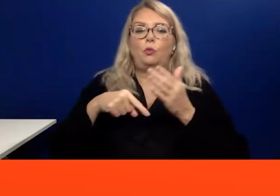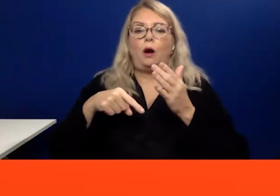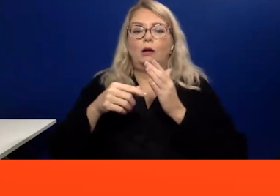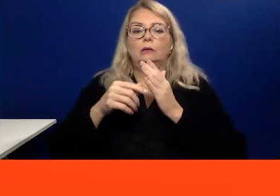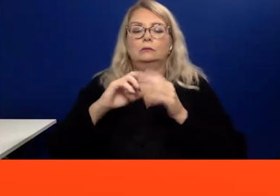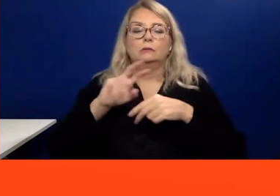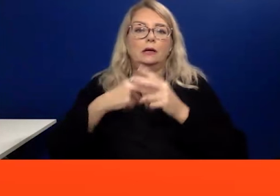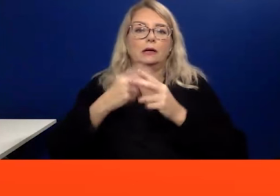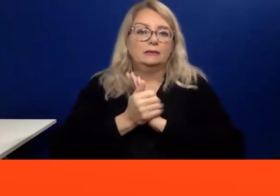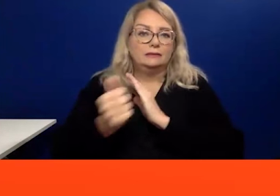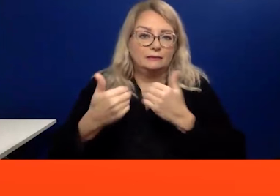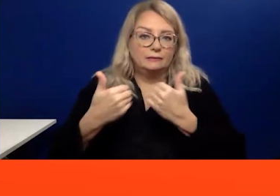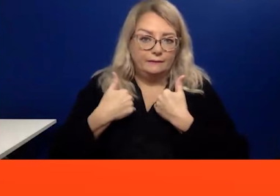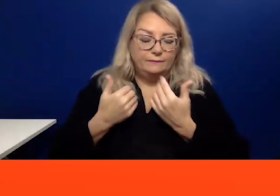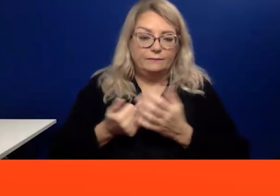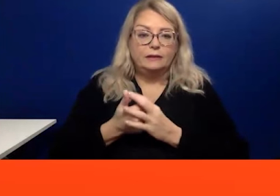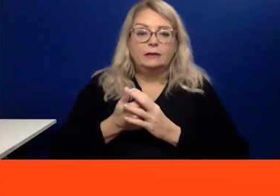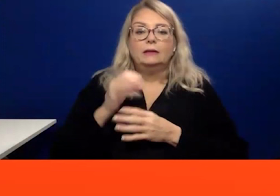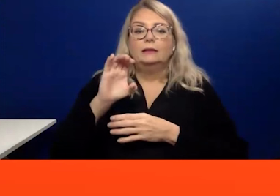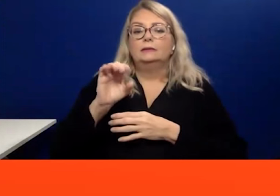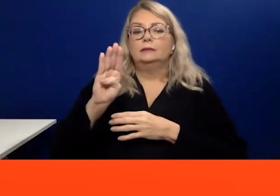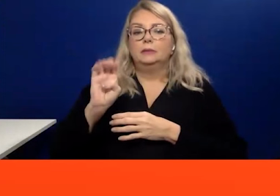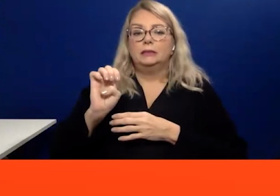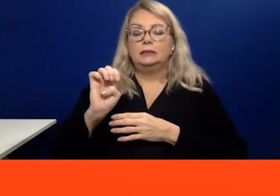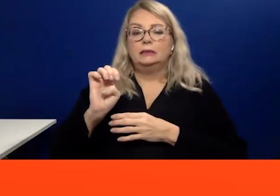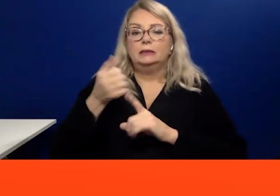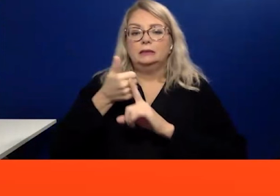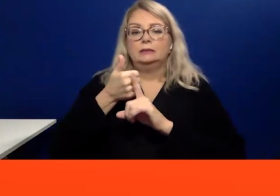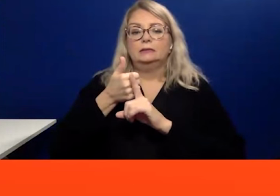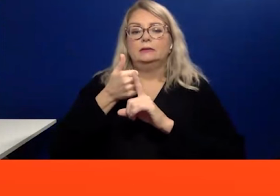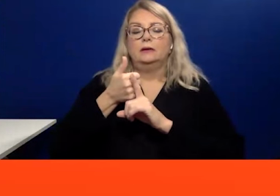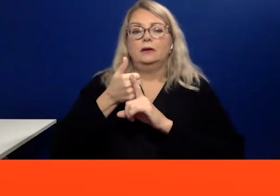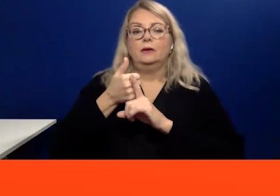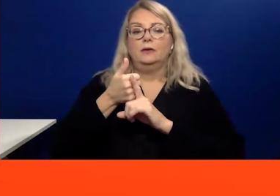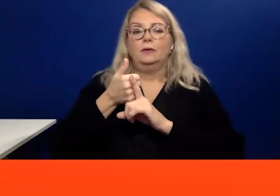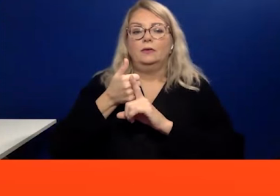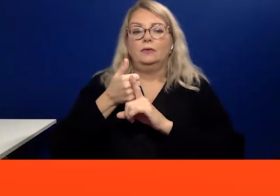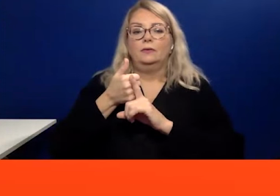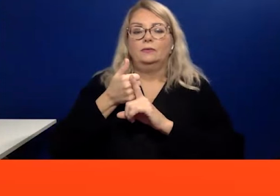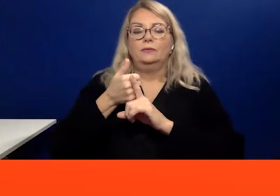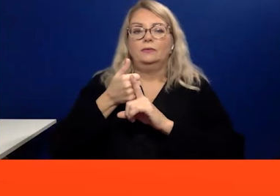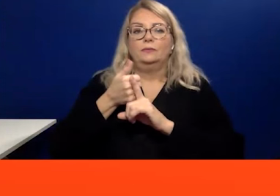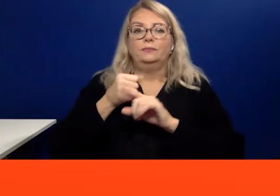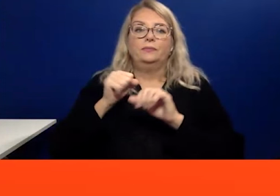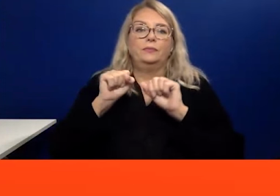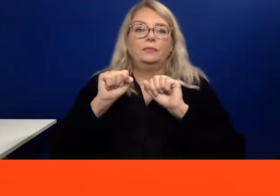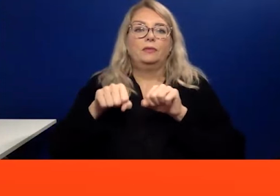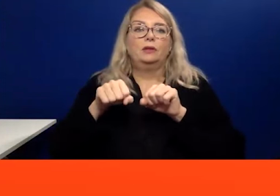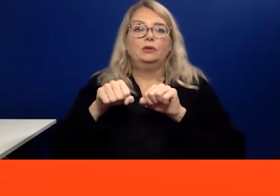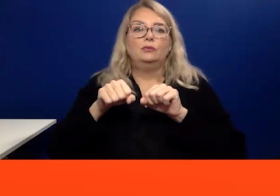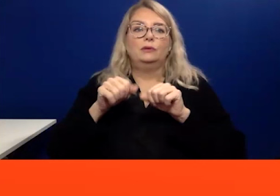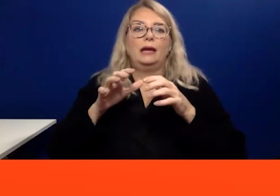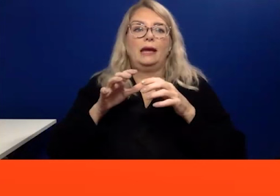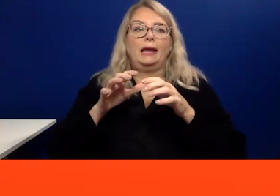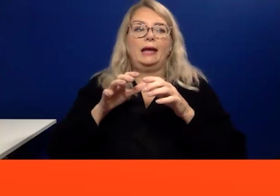it's there. CBE is the process in which you can break from the traditional semester cycle